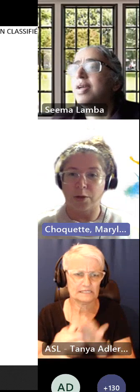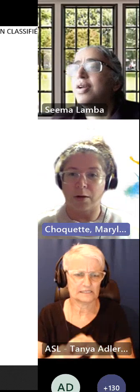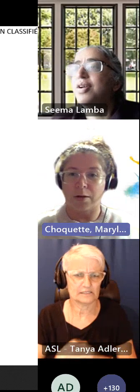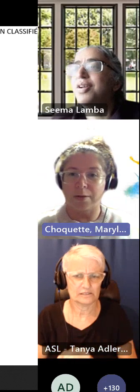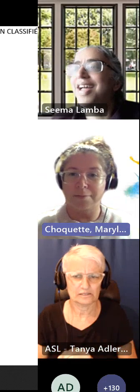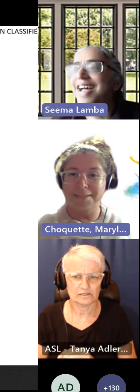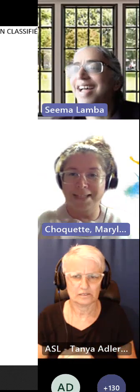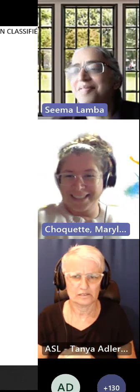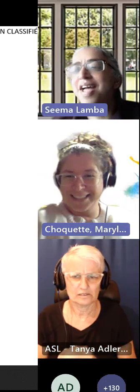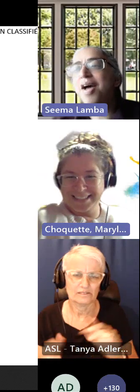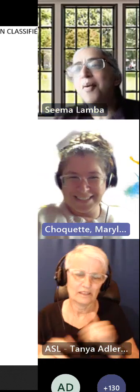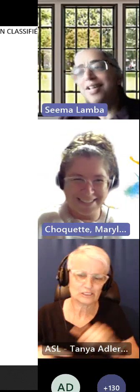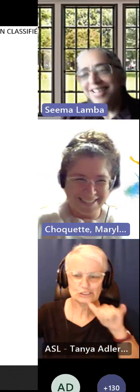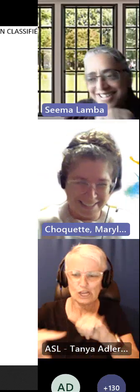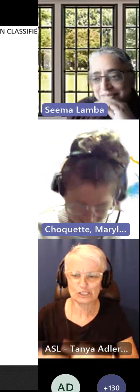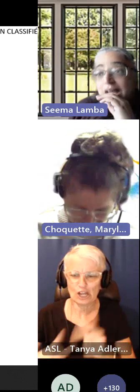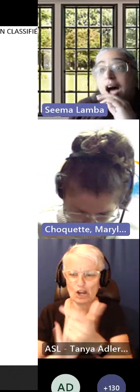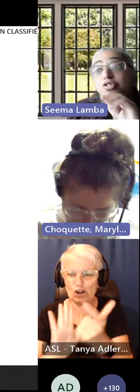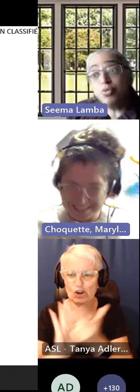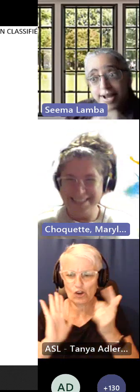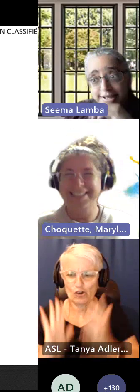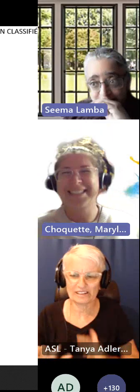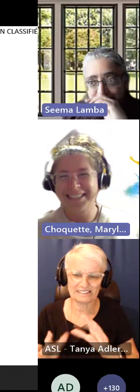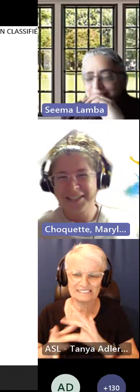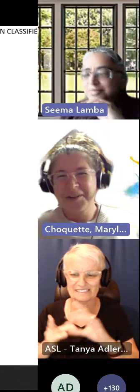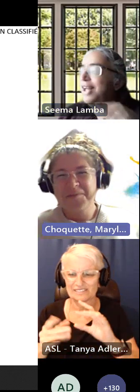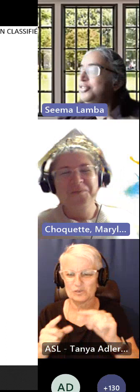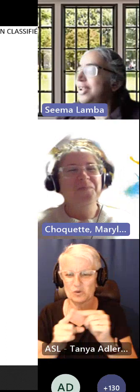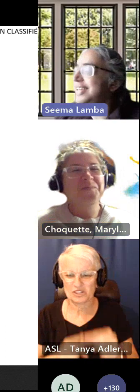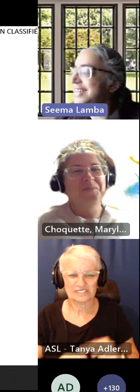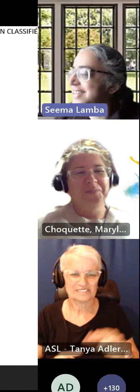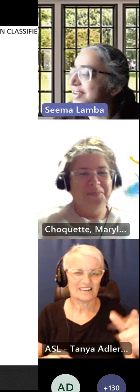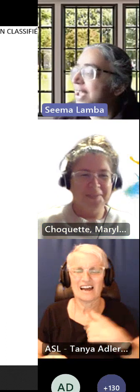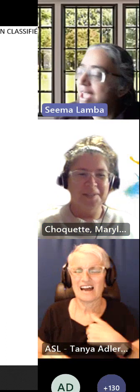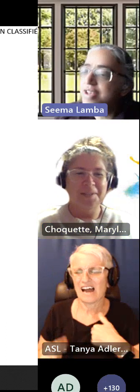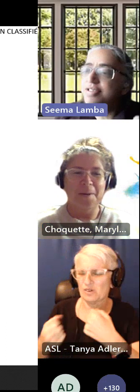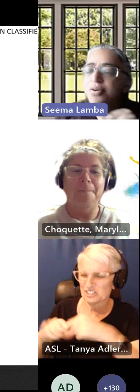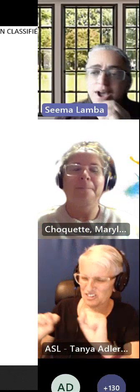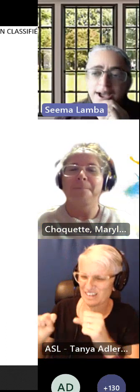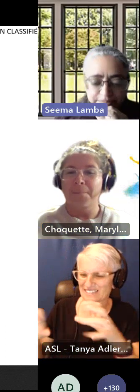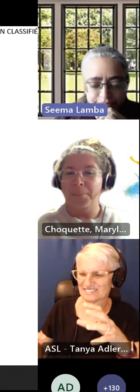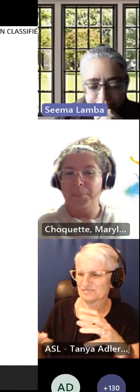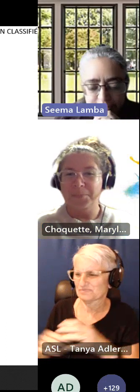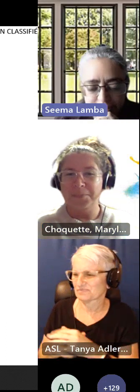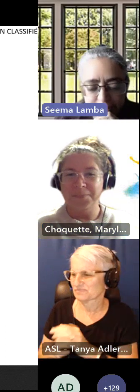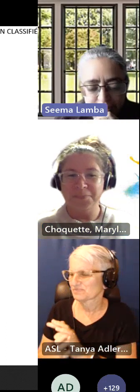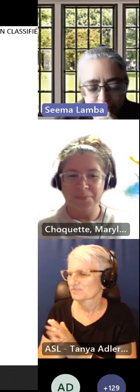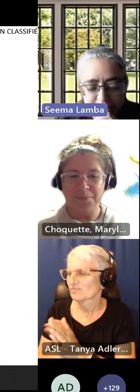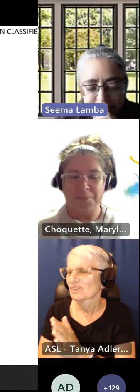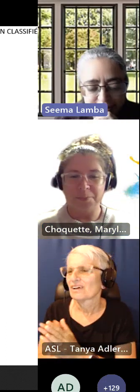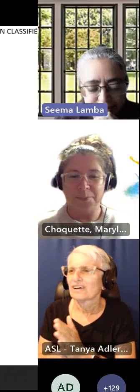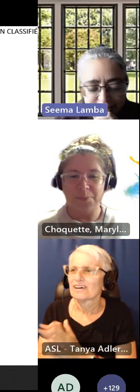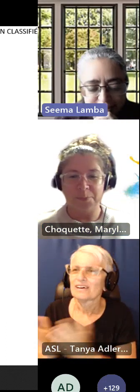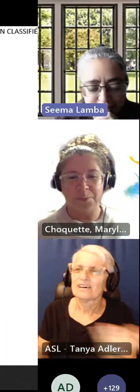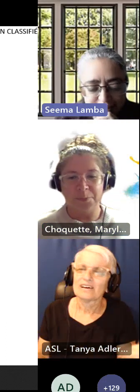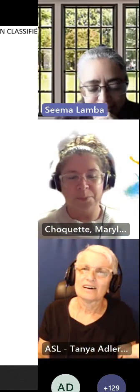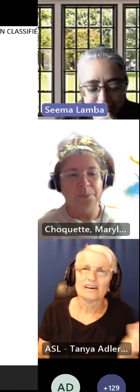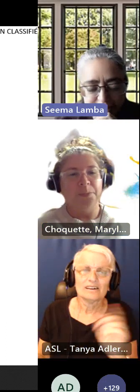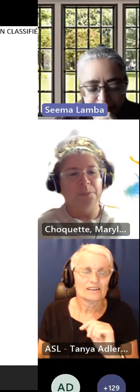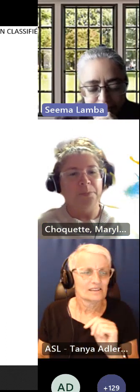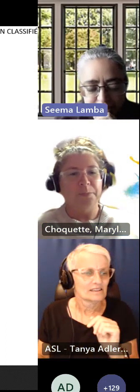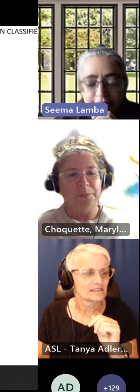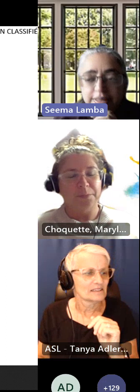It's lawyer talk. Well, I'll try. I'll try to take this on. So, so